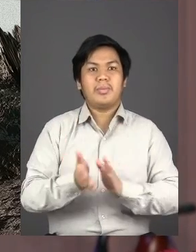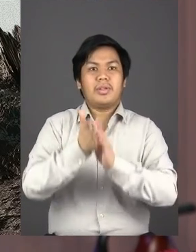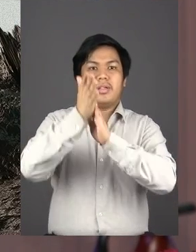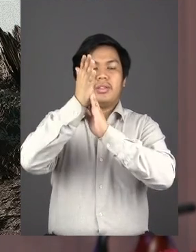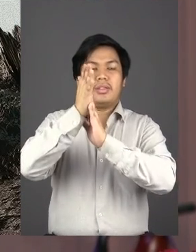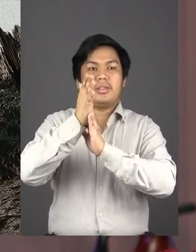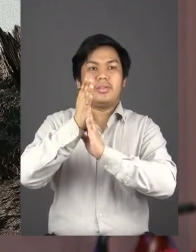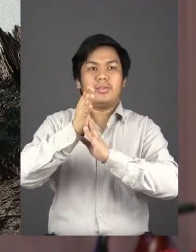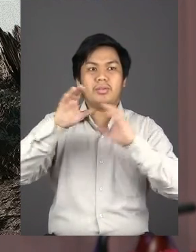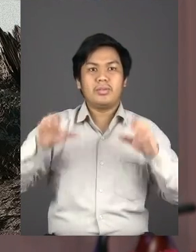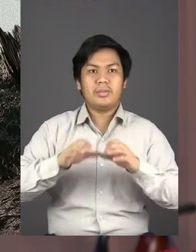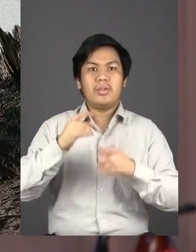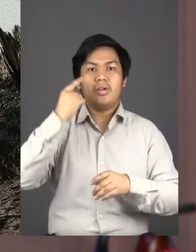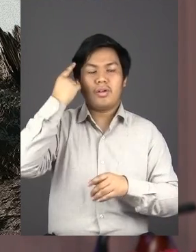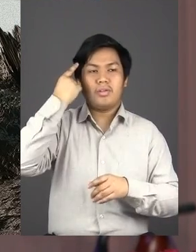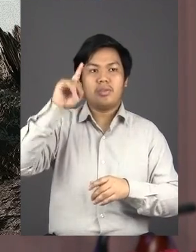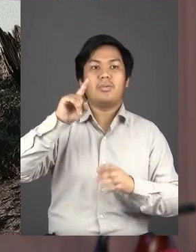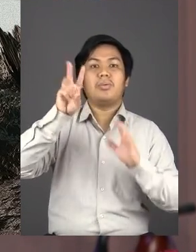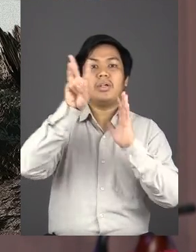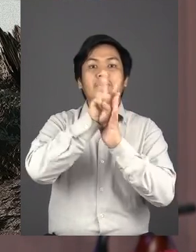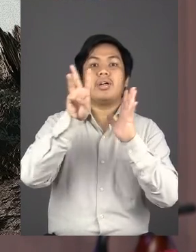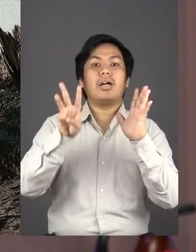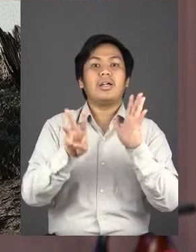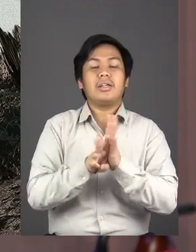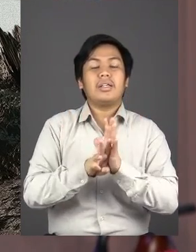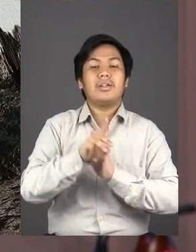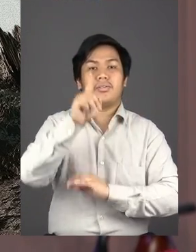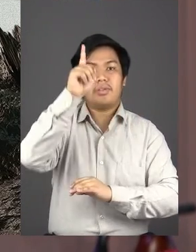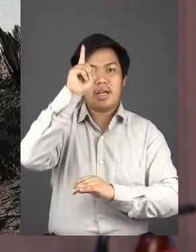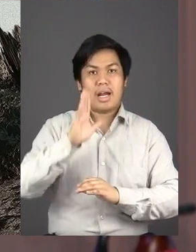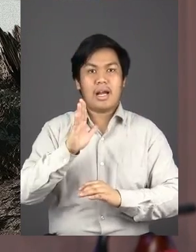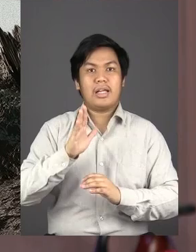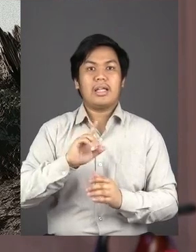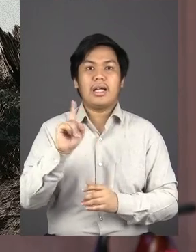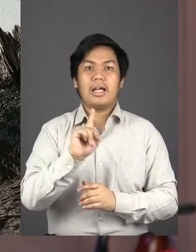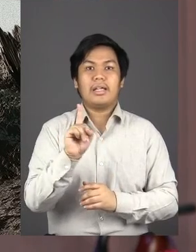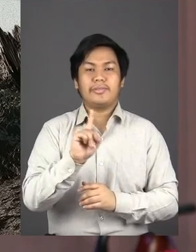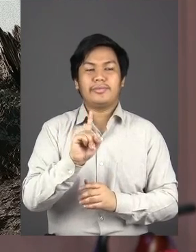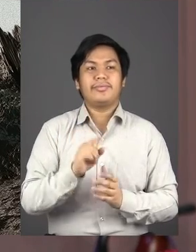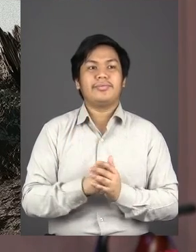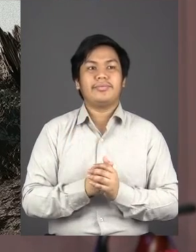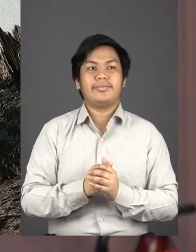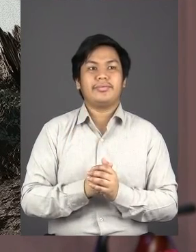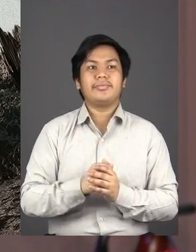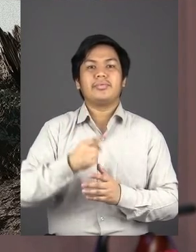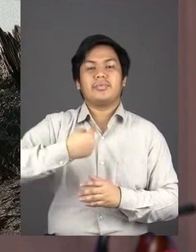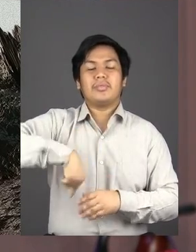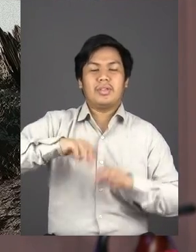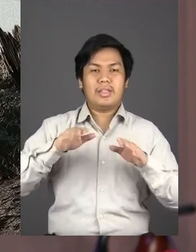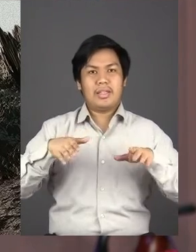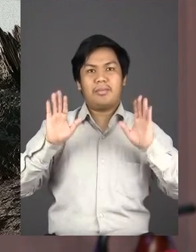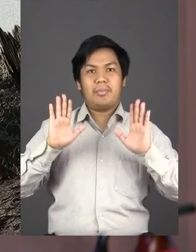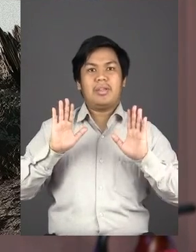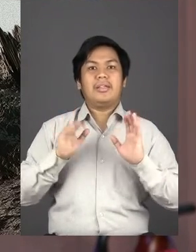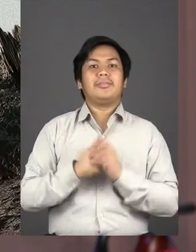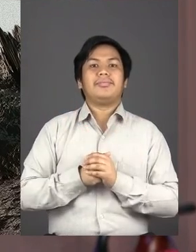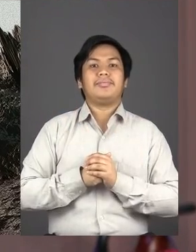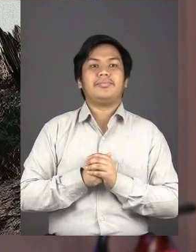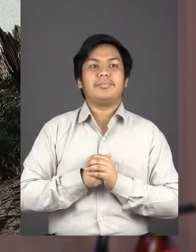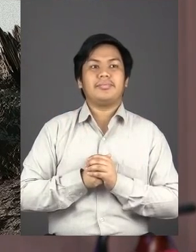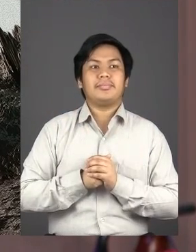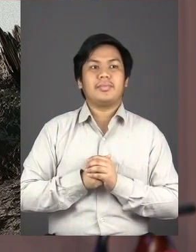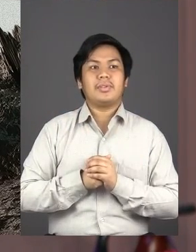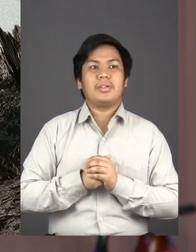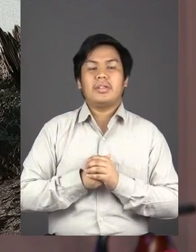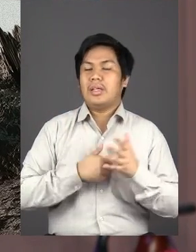who do good. For this is the will of God, sabi niya. So kailangan mag-submit tayo. Kahit